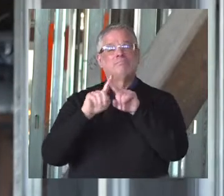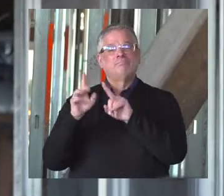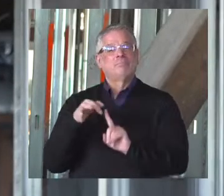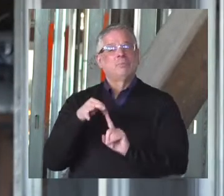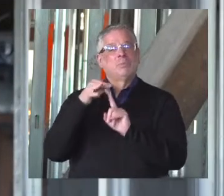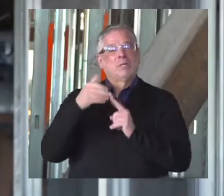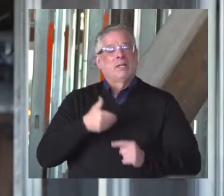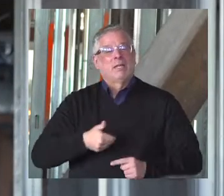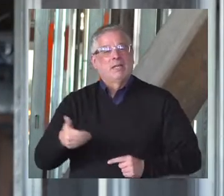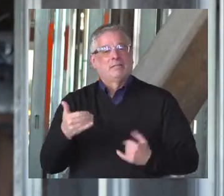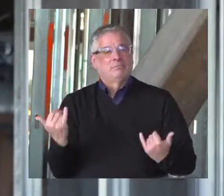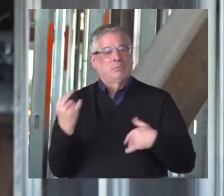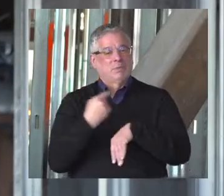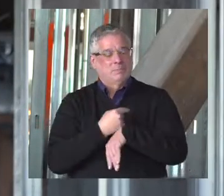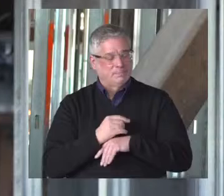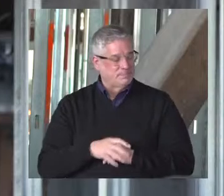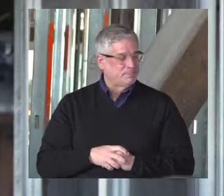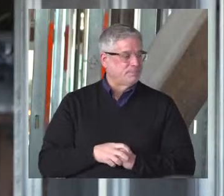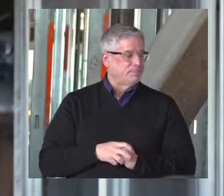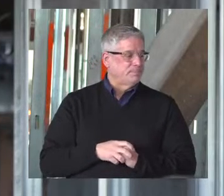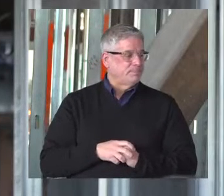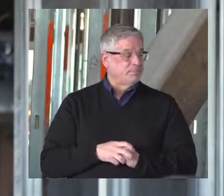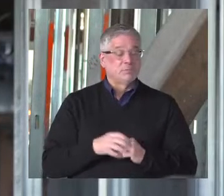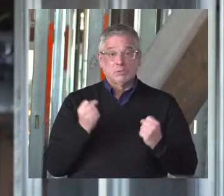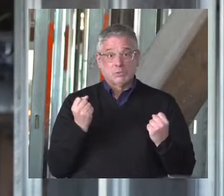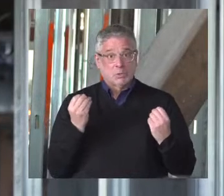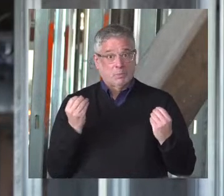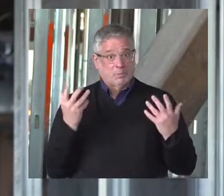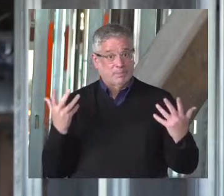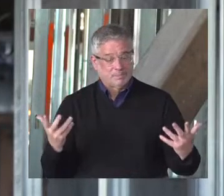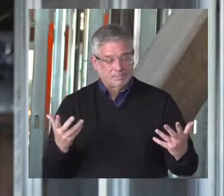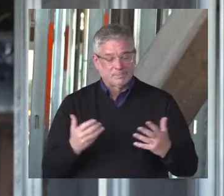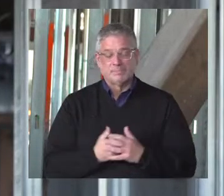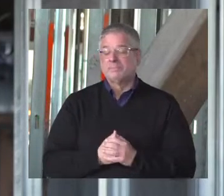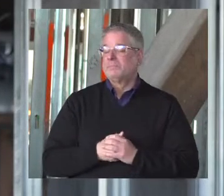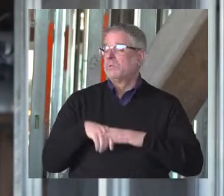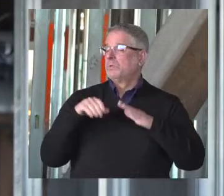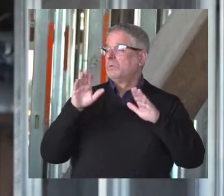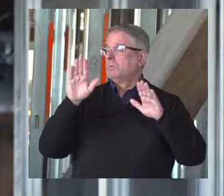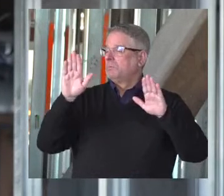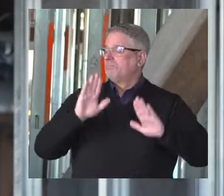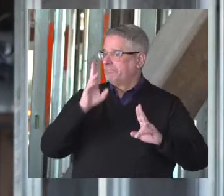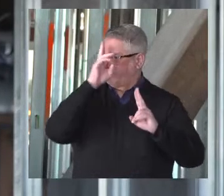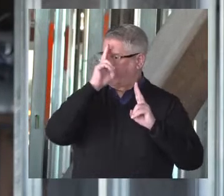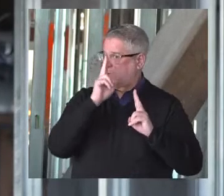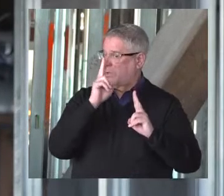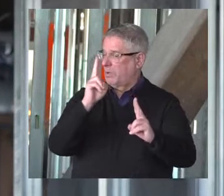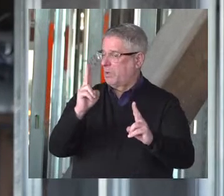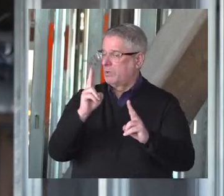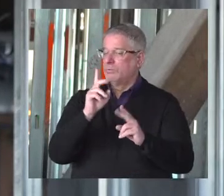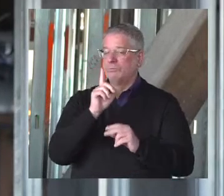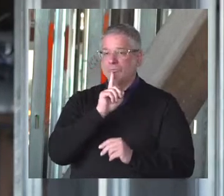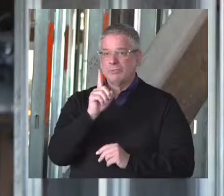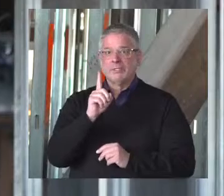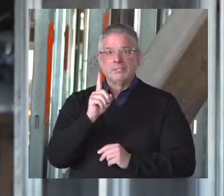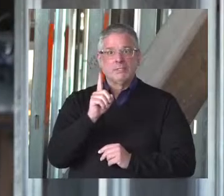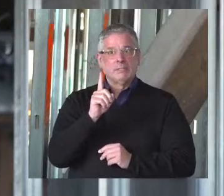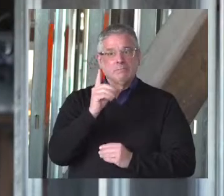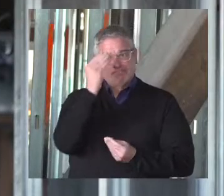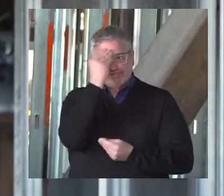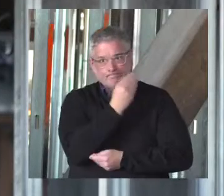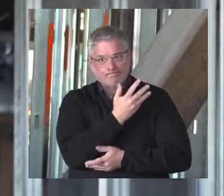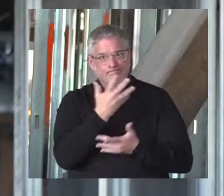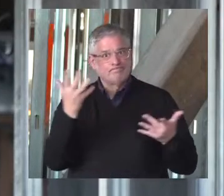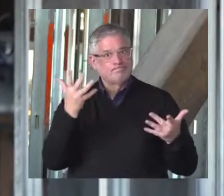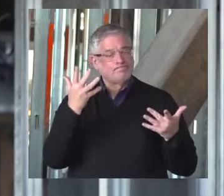that are with us today. So this is a great honor to share some, I think, truly incredible